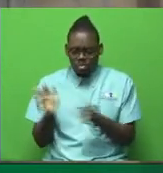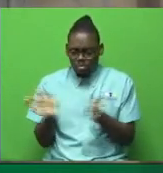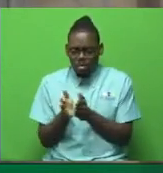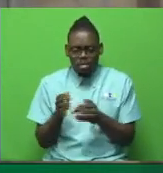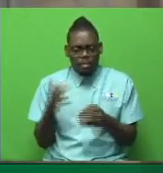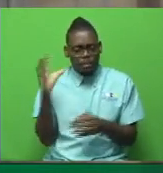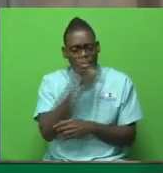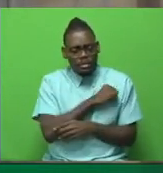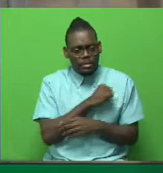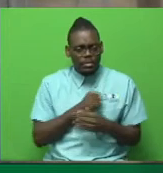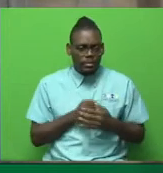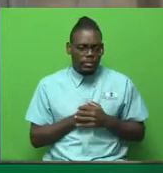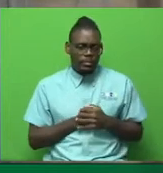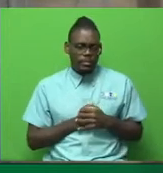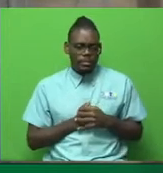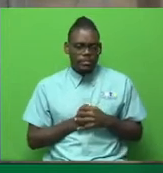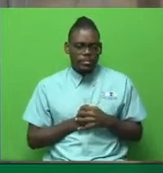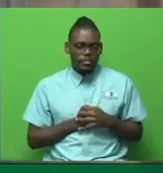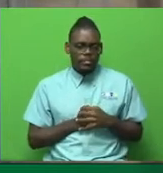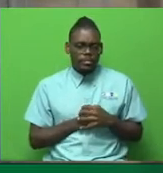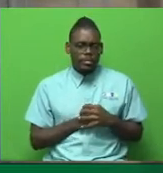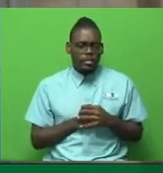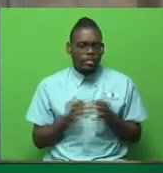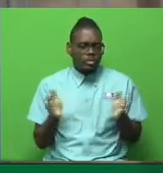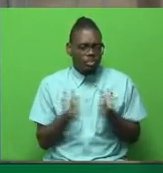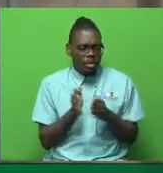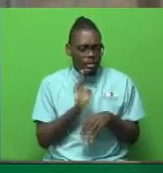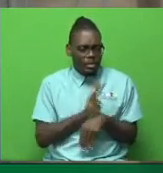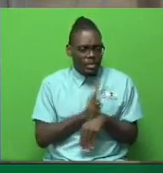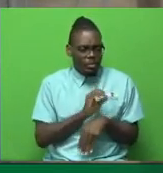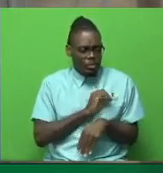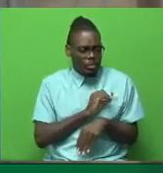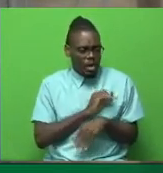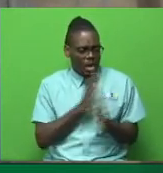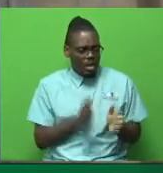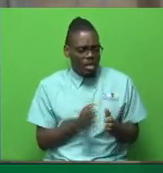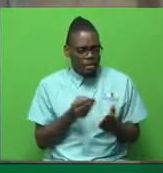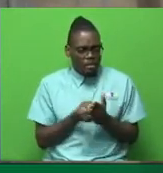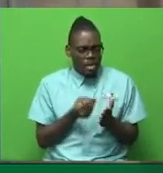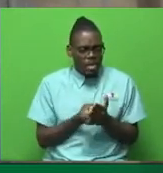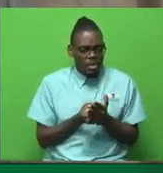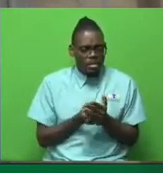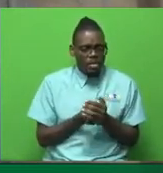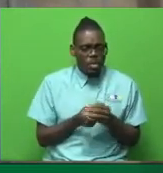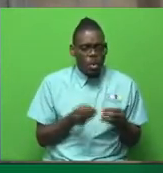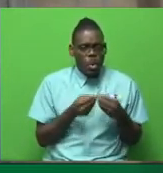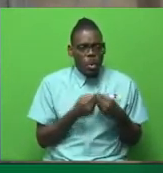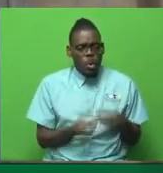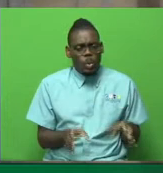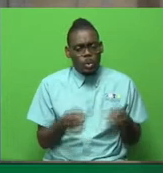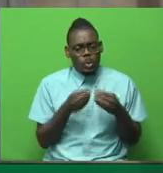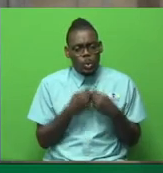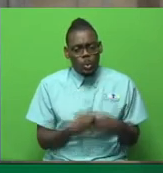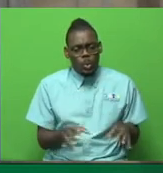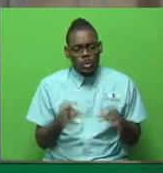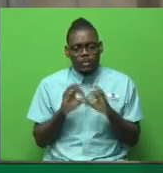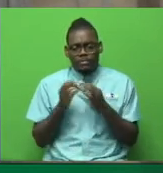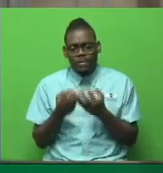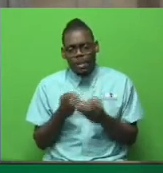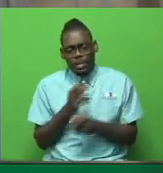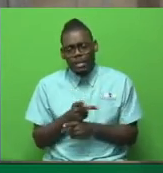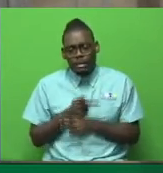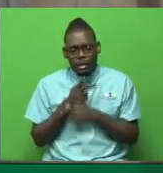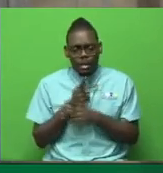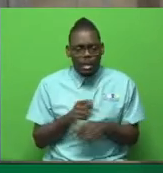became destitute during this time losing means to care for themselves and their families and especially in colonies